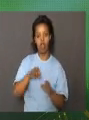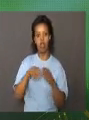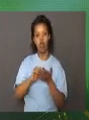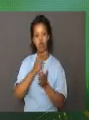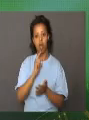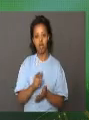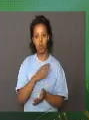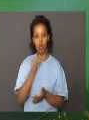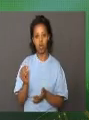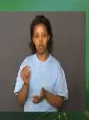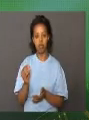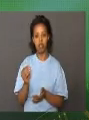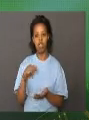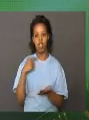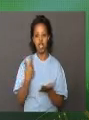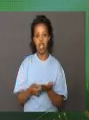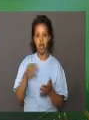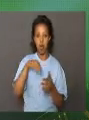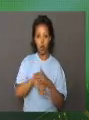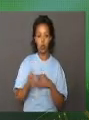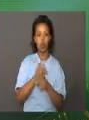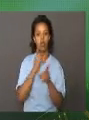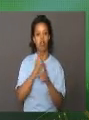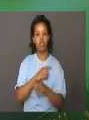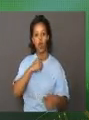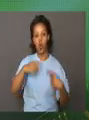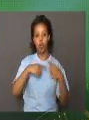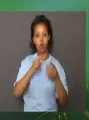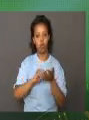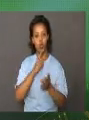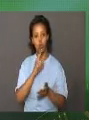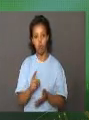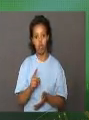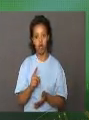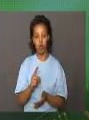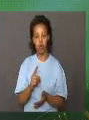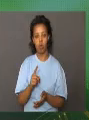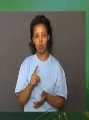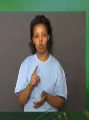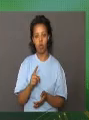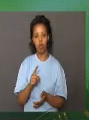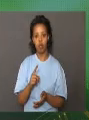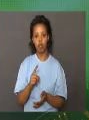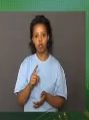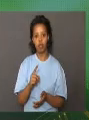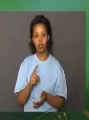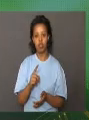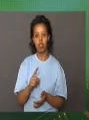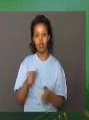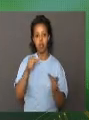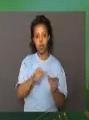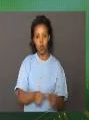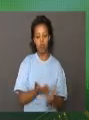material that is created in this process is removed in a